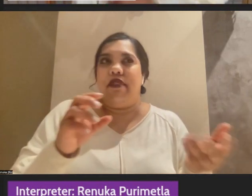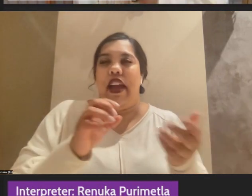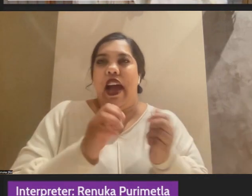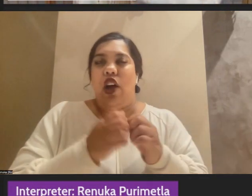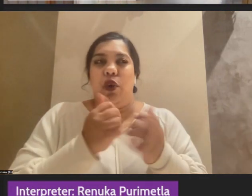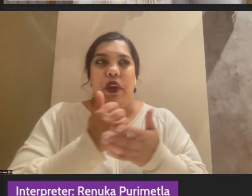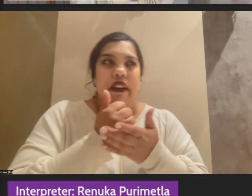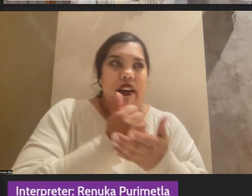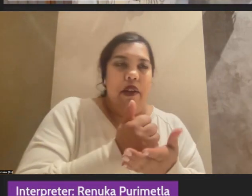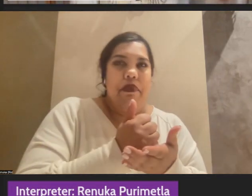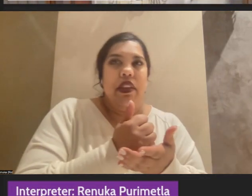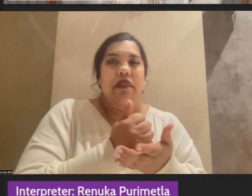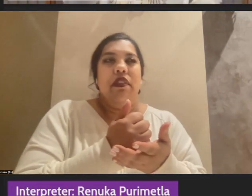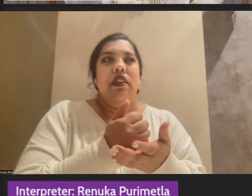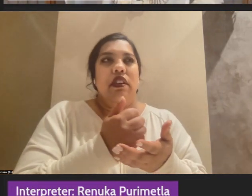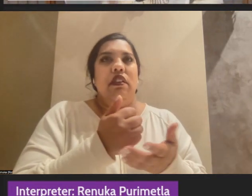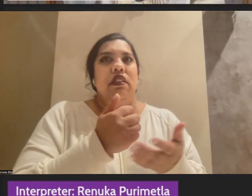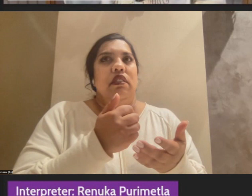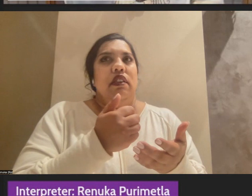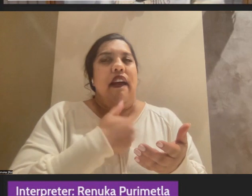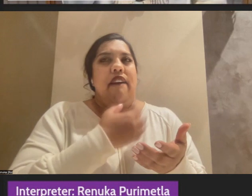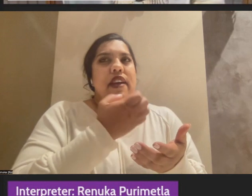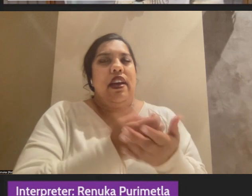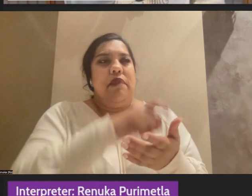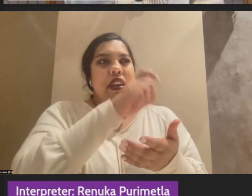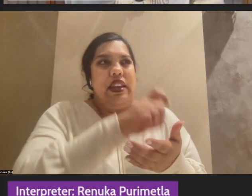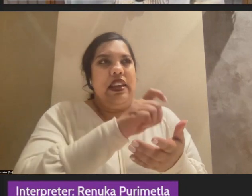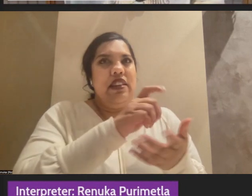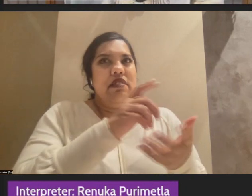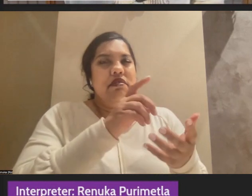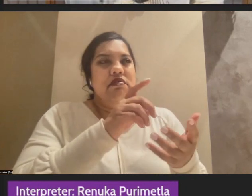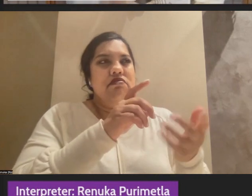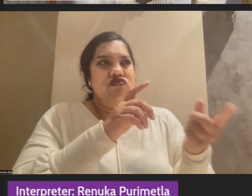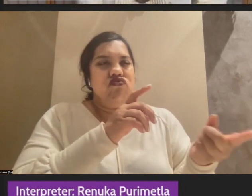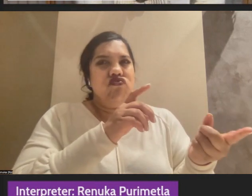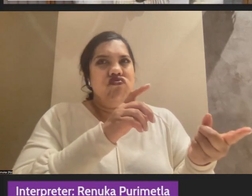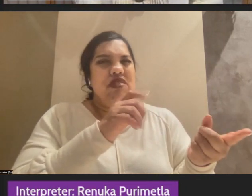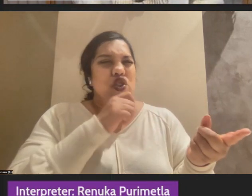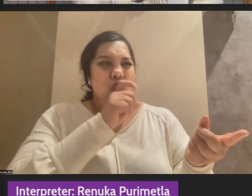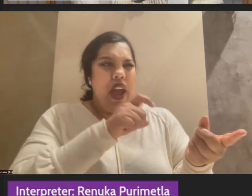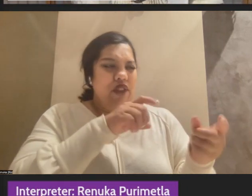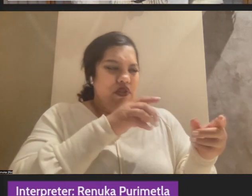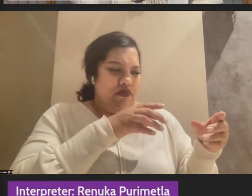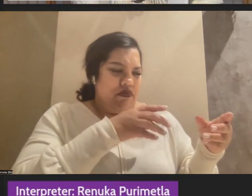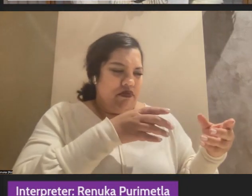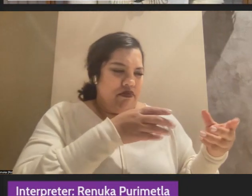met in another way, which removes the need for it to be met this way?